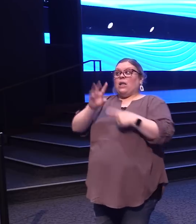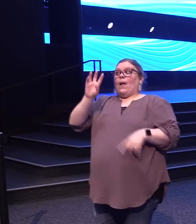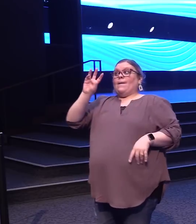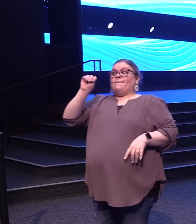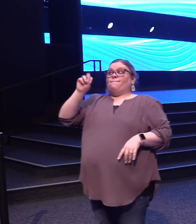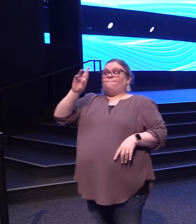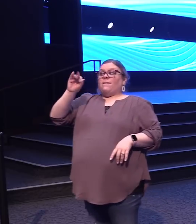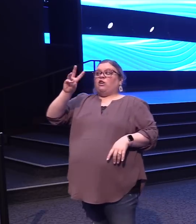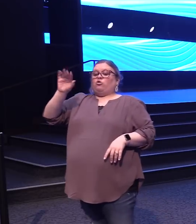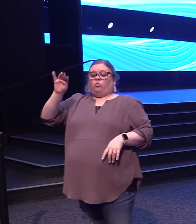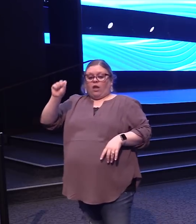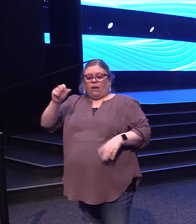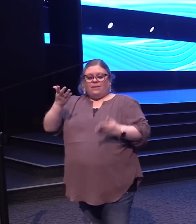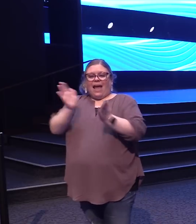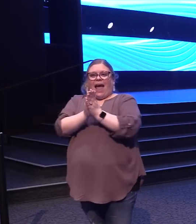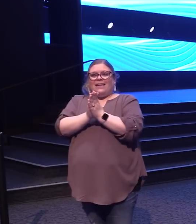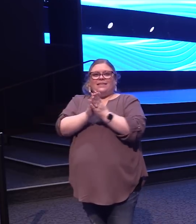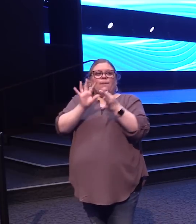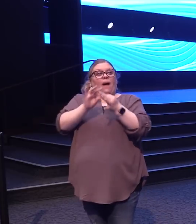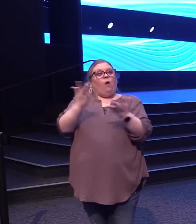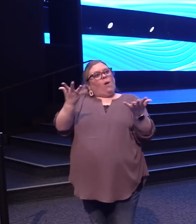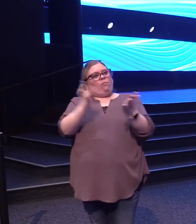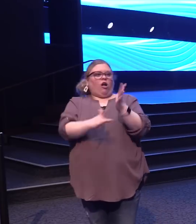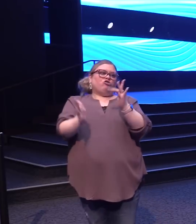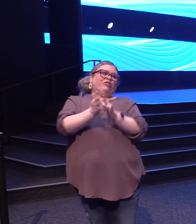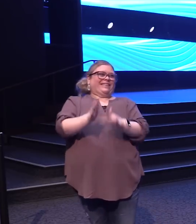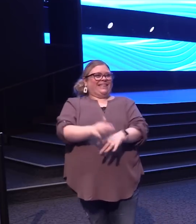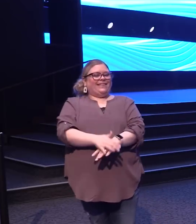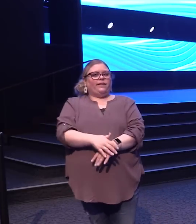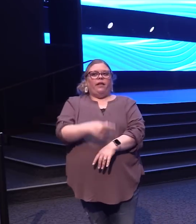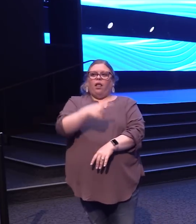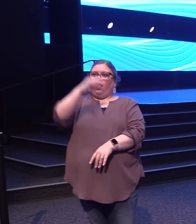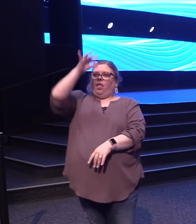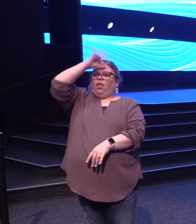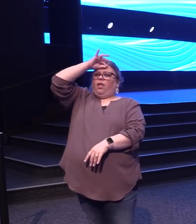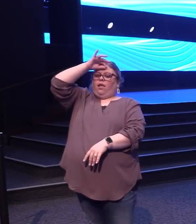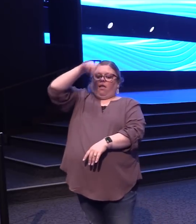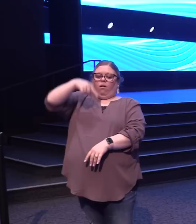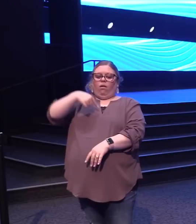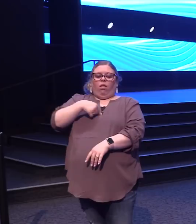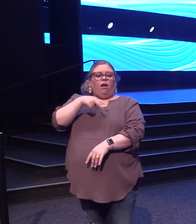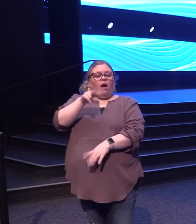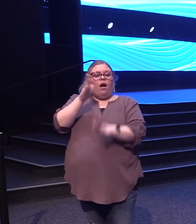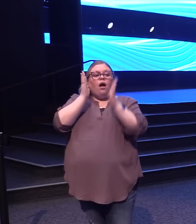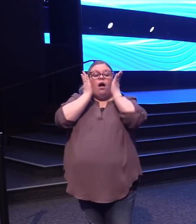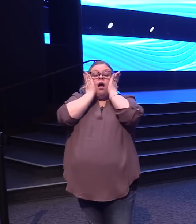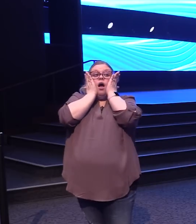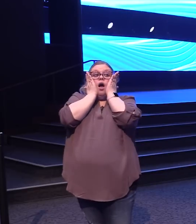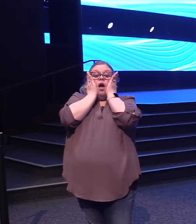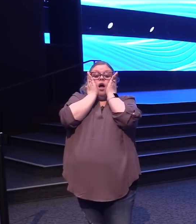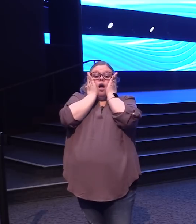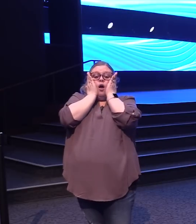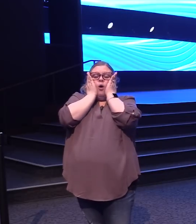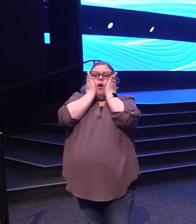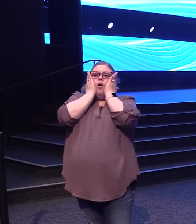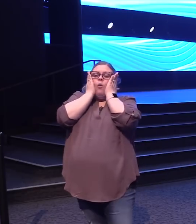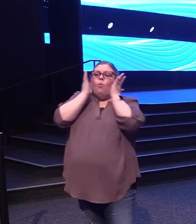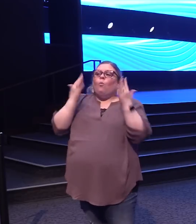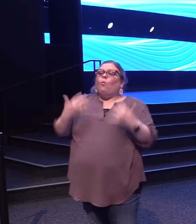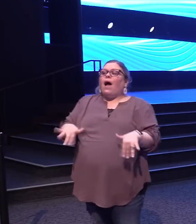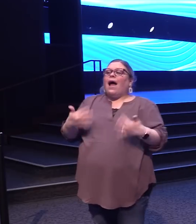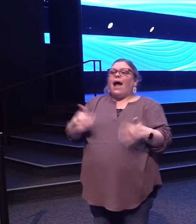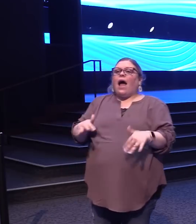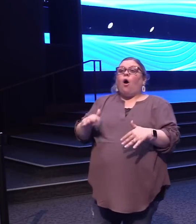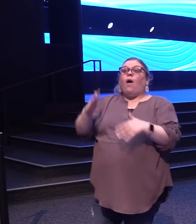Williams asked him, what about Jesus? And I was just sitting there going, wow, the amount